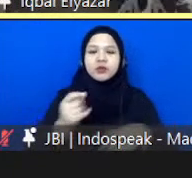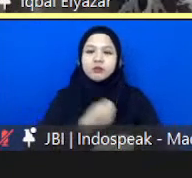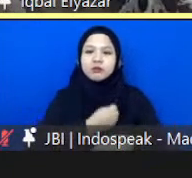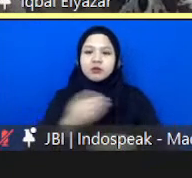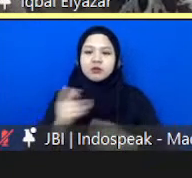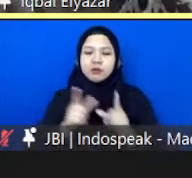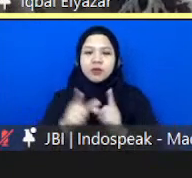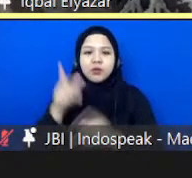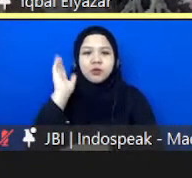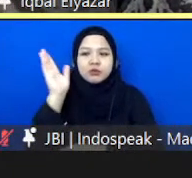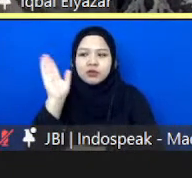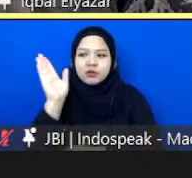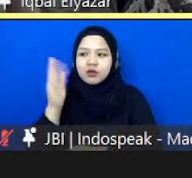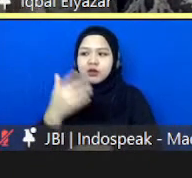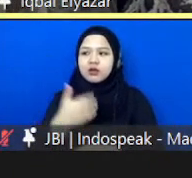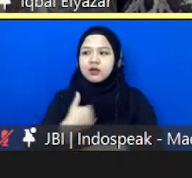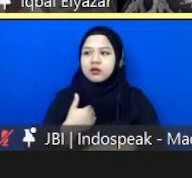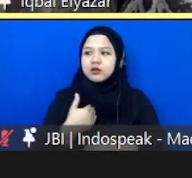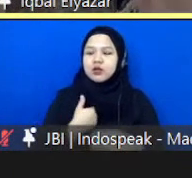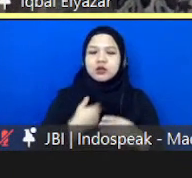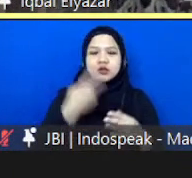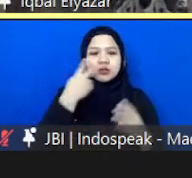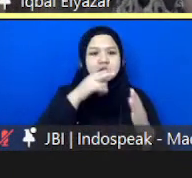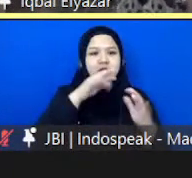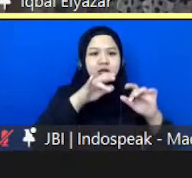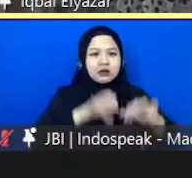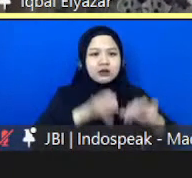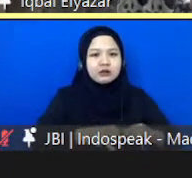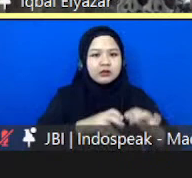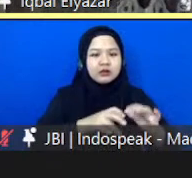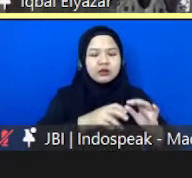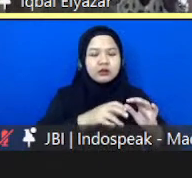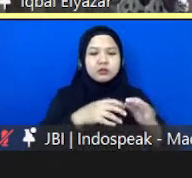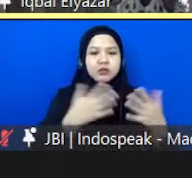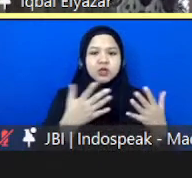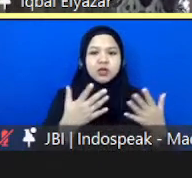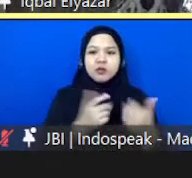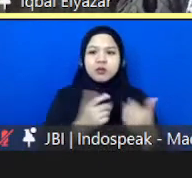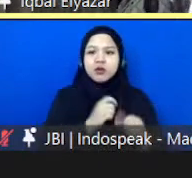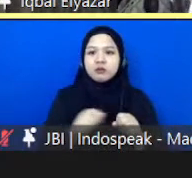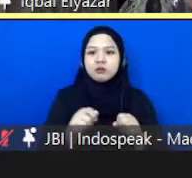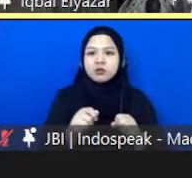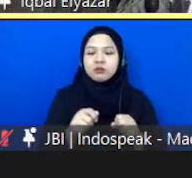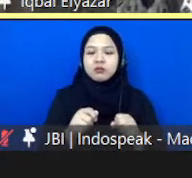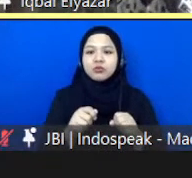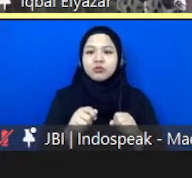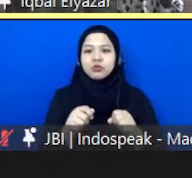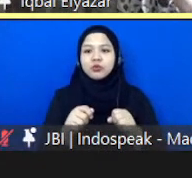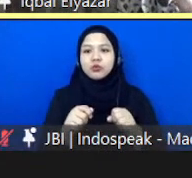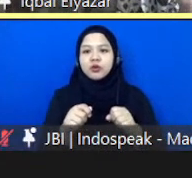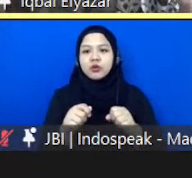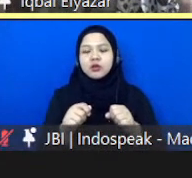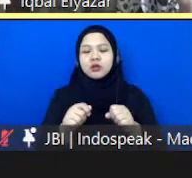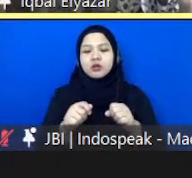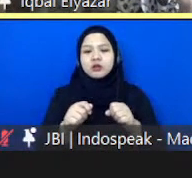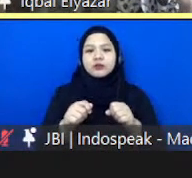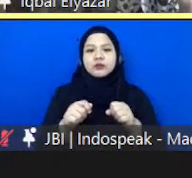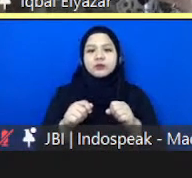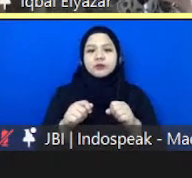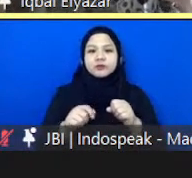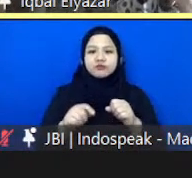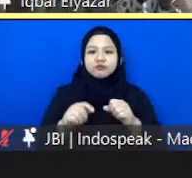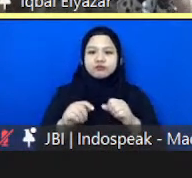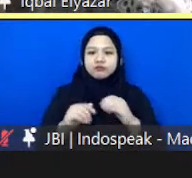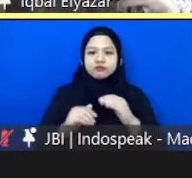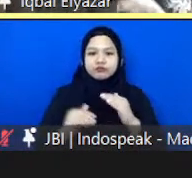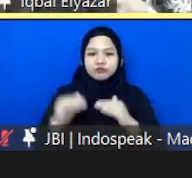we read the letters, we had the article in the Confederation, how to make a curve, epidemic curve, as well how to interpret and how